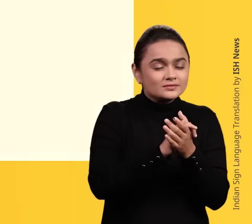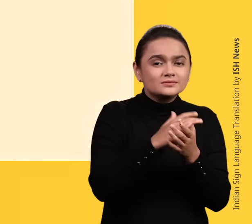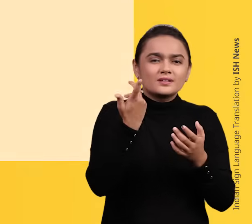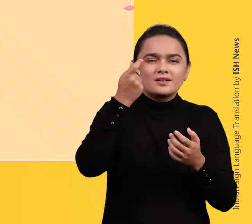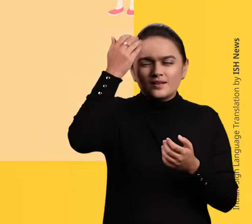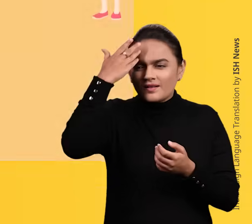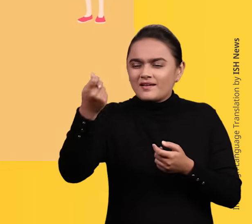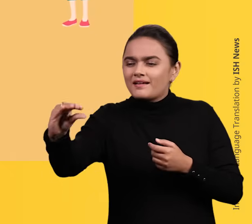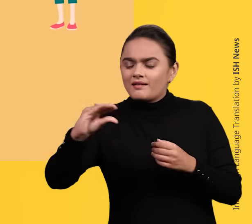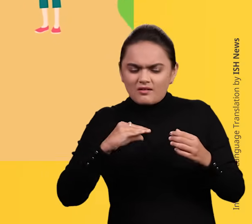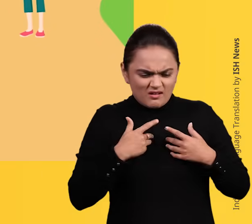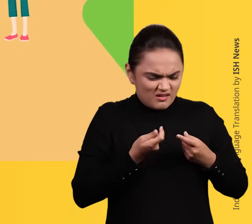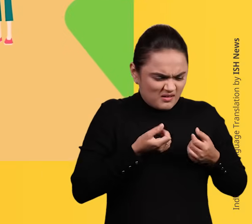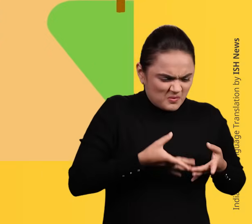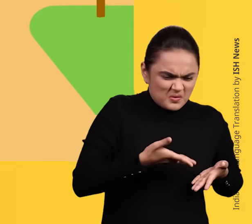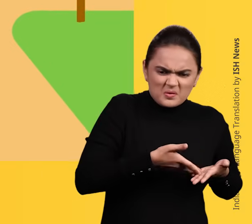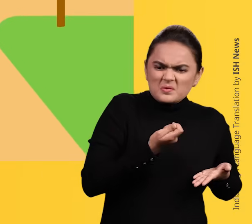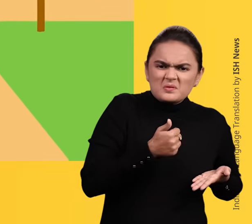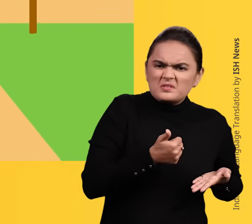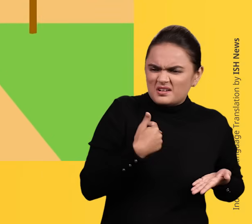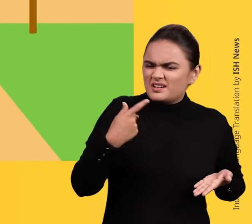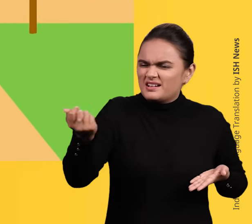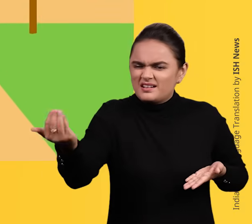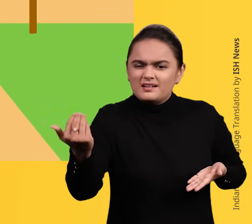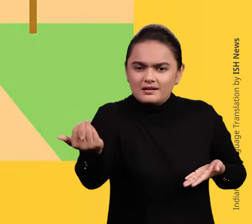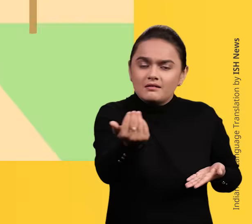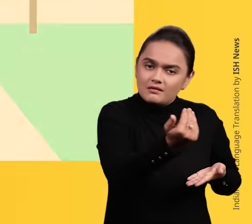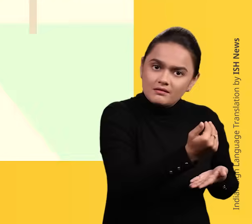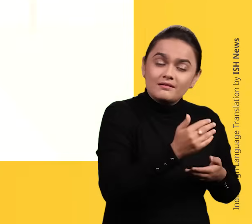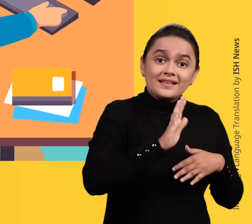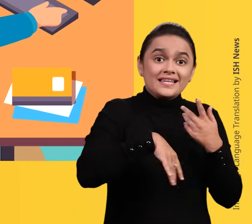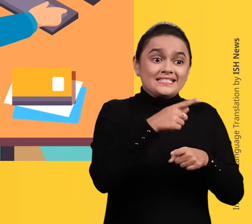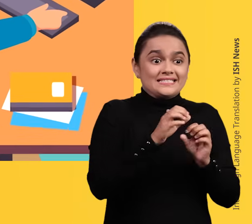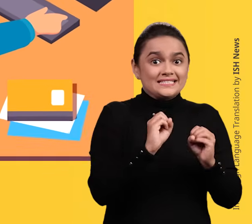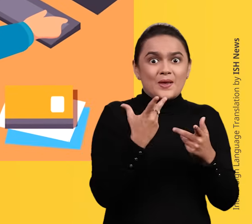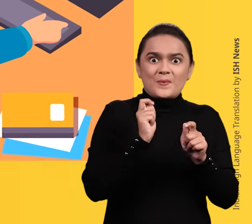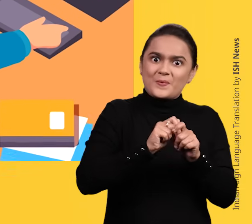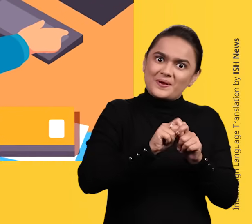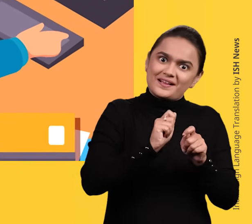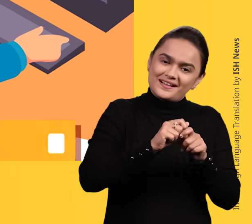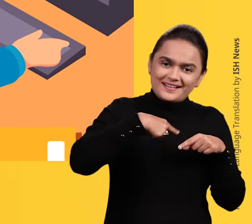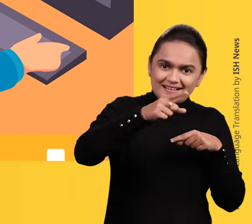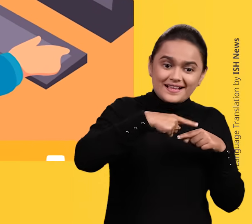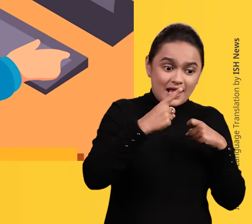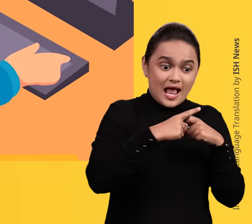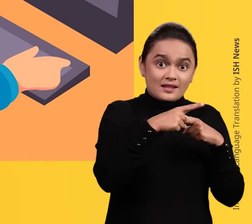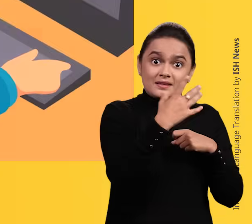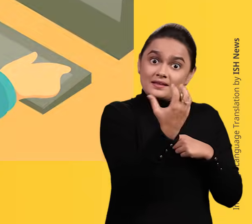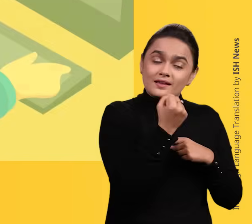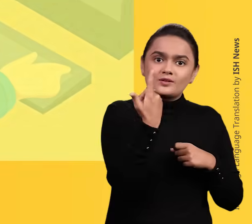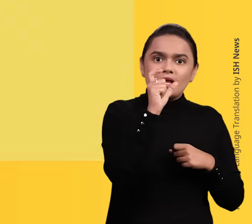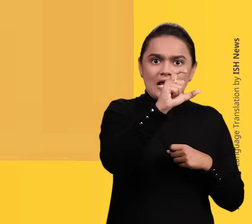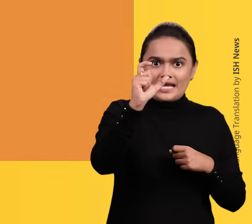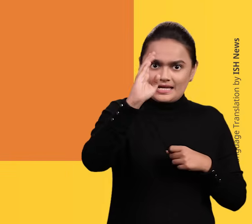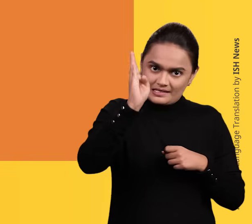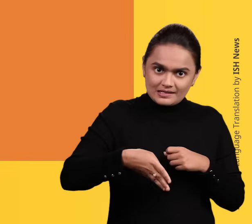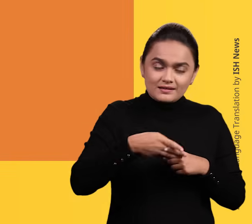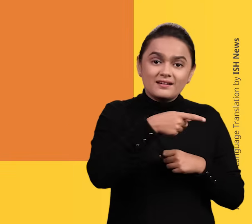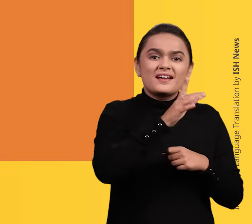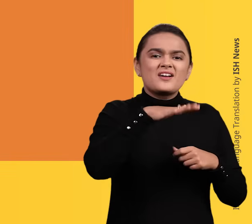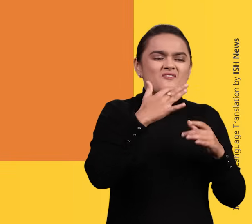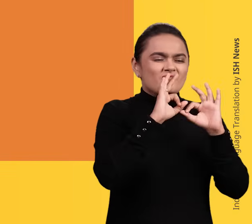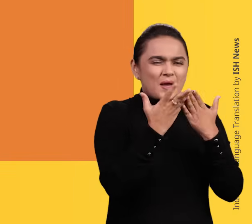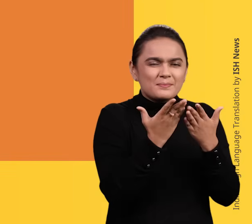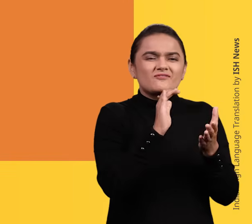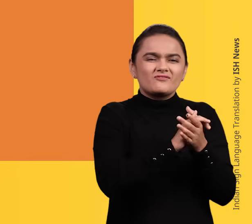his family and friends in case he was short of cash. Once he started working, Karthik got a credit card,